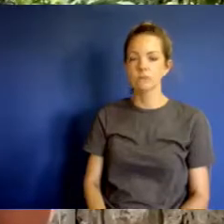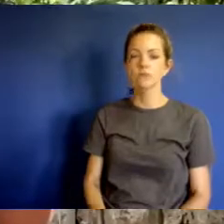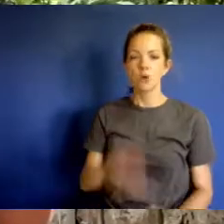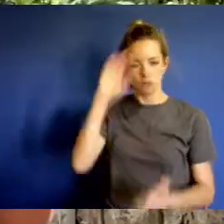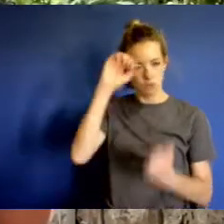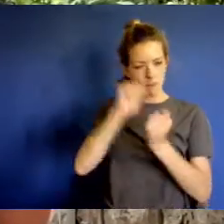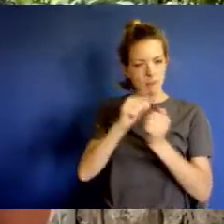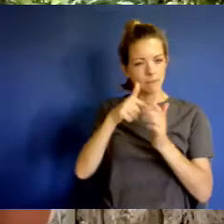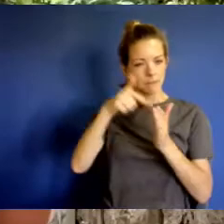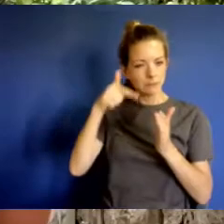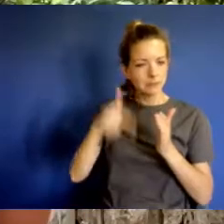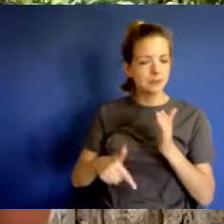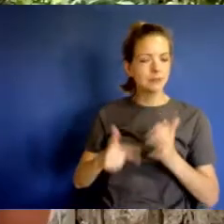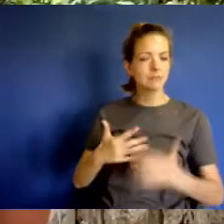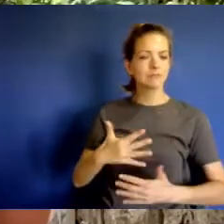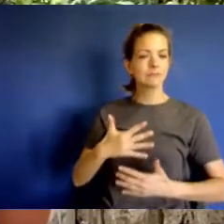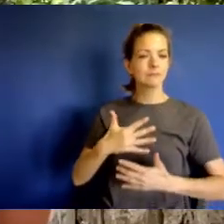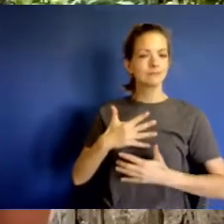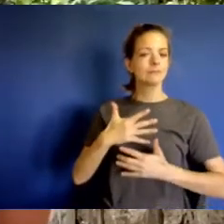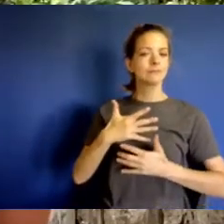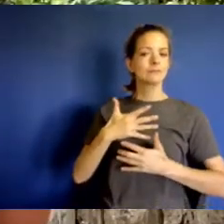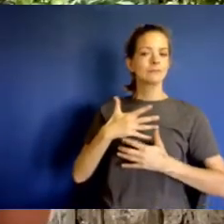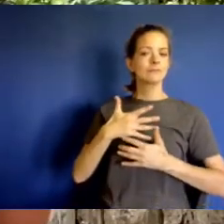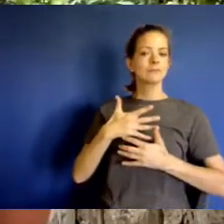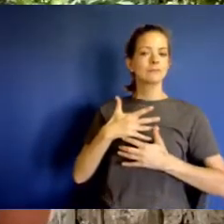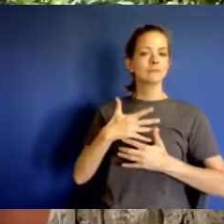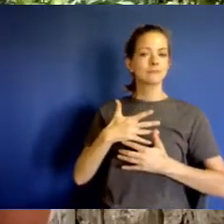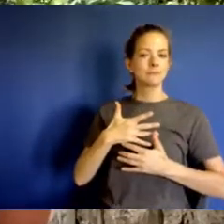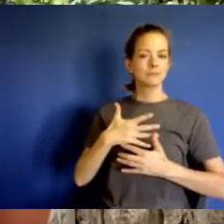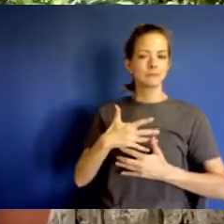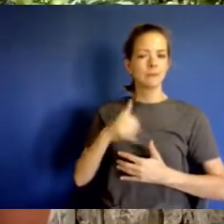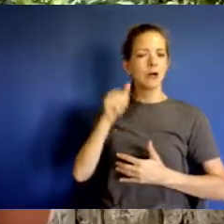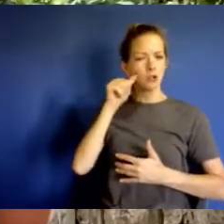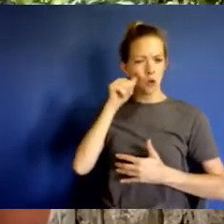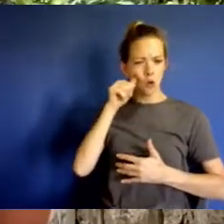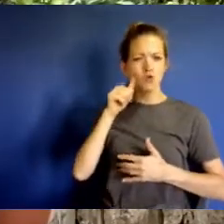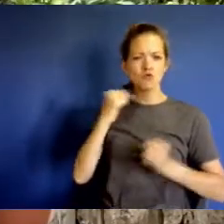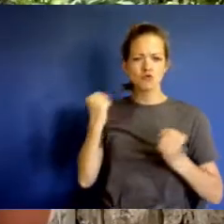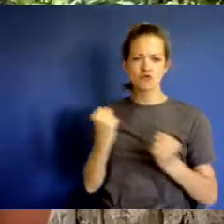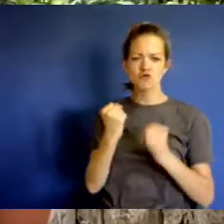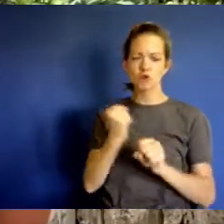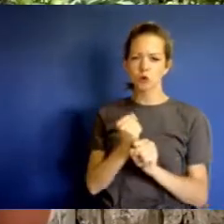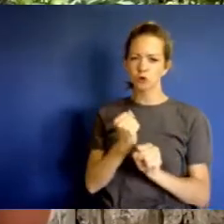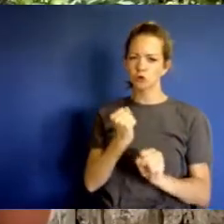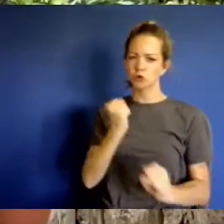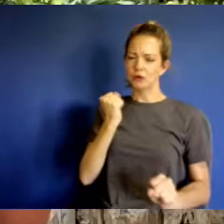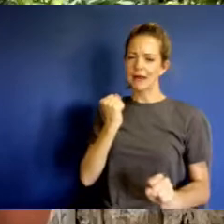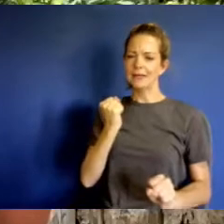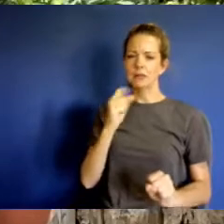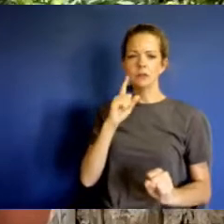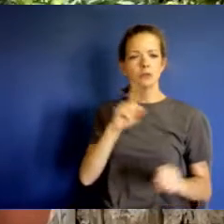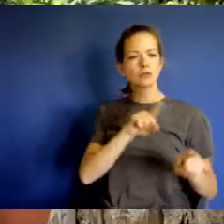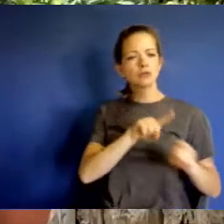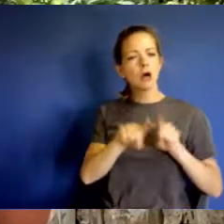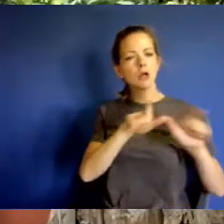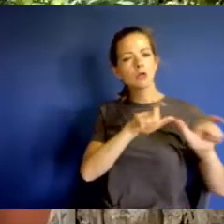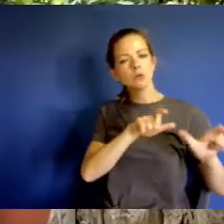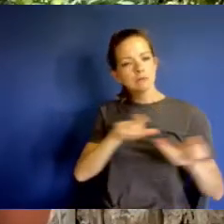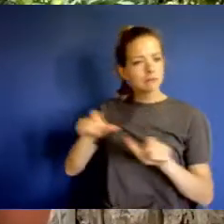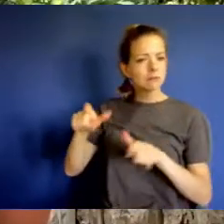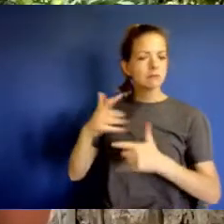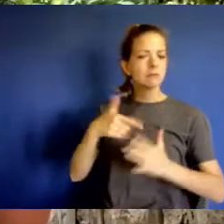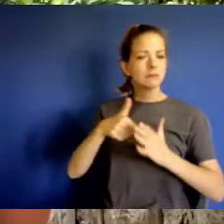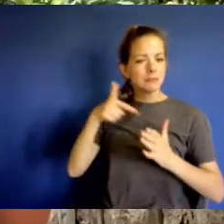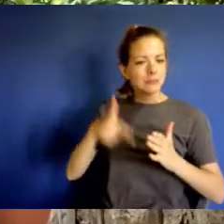So you've got some nice deep breaths here as we breathe through this kind of intense stretch through the hips, maybe the inner thigh.